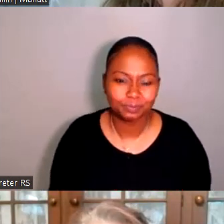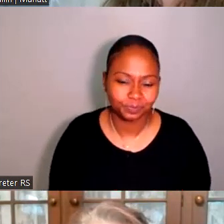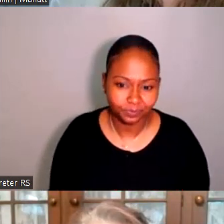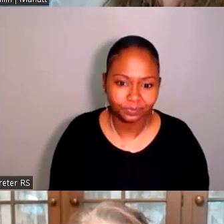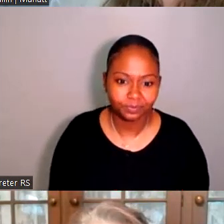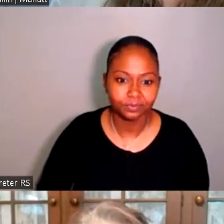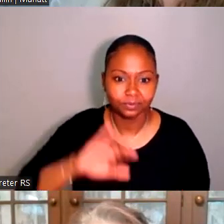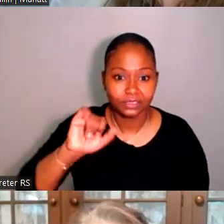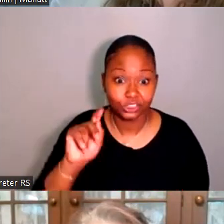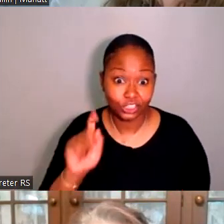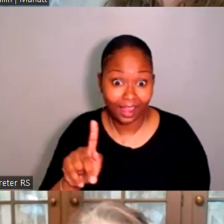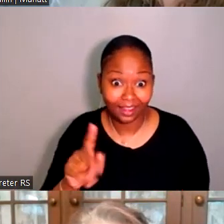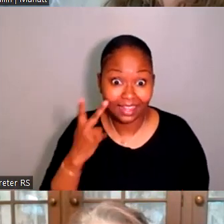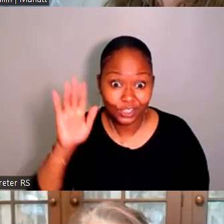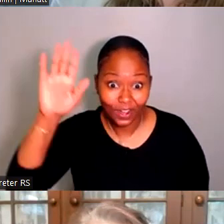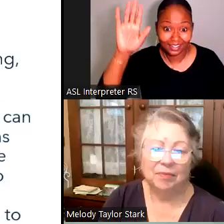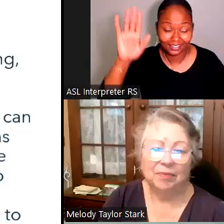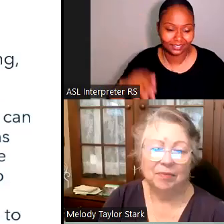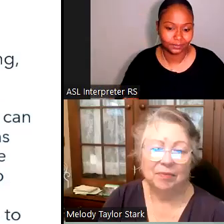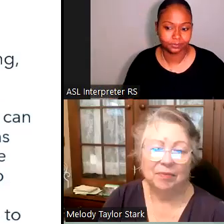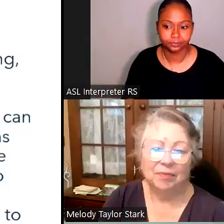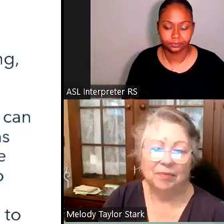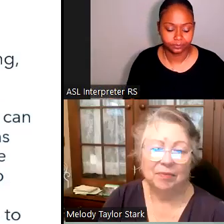Jack, so you have your hand raised.